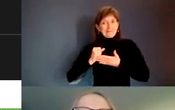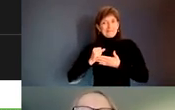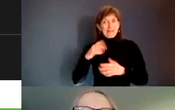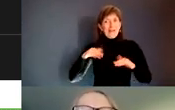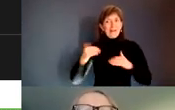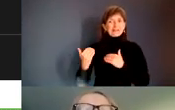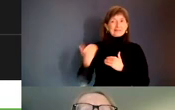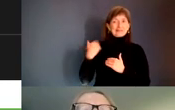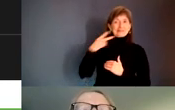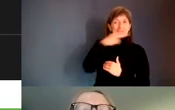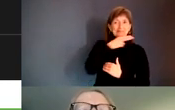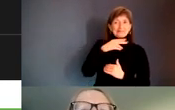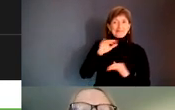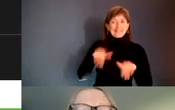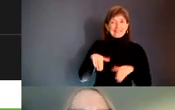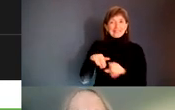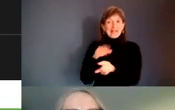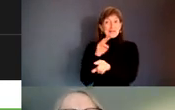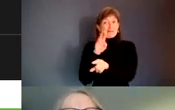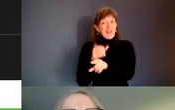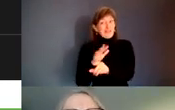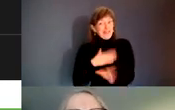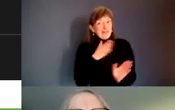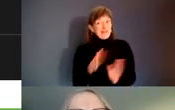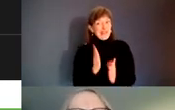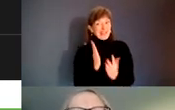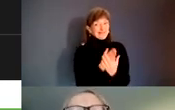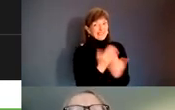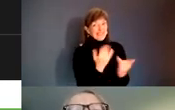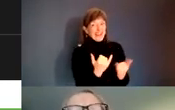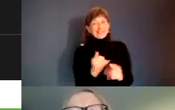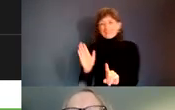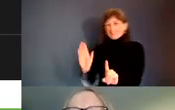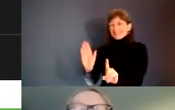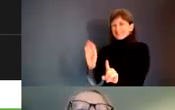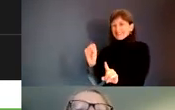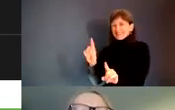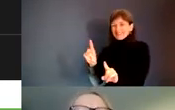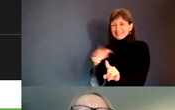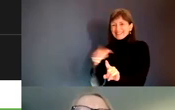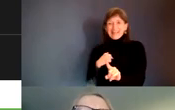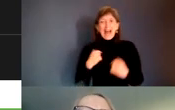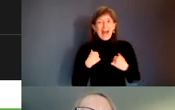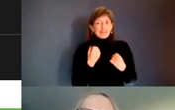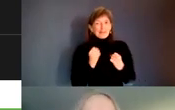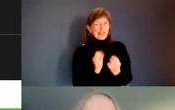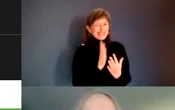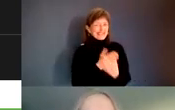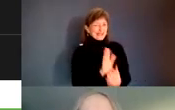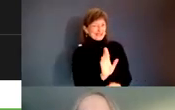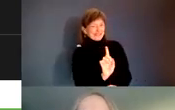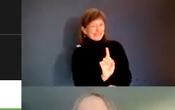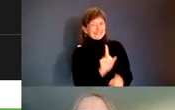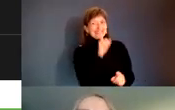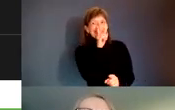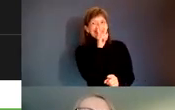good. We're still going. I'm about to, Henry. Ah, okay. Okay. It's nice to I have want that. to allow time for questions because I'm sure there will